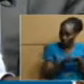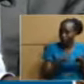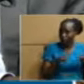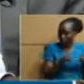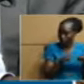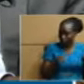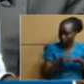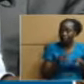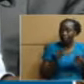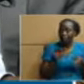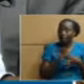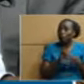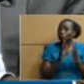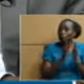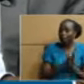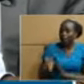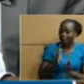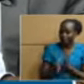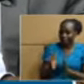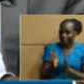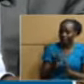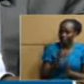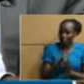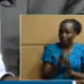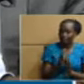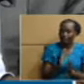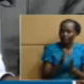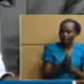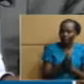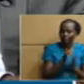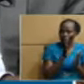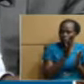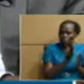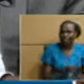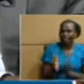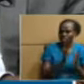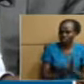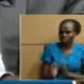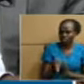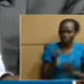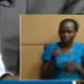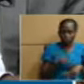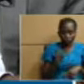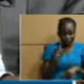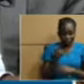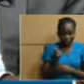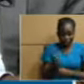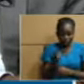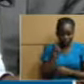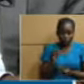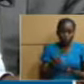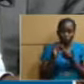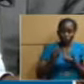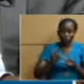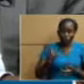terms of planning and in terms of budgeting. When we look at the money, the special grant that the government is giving